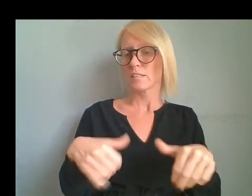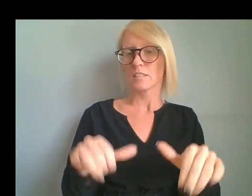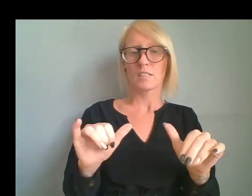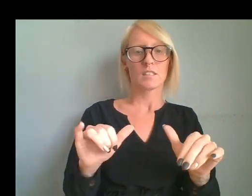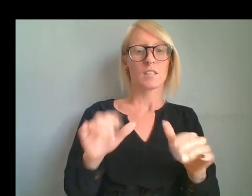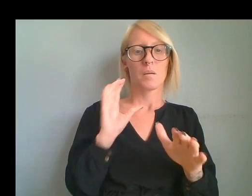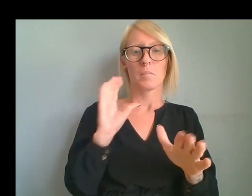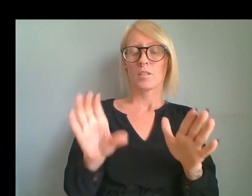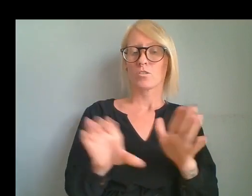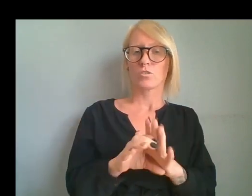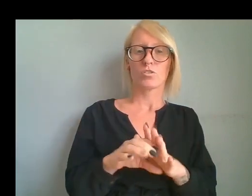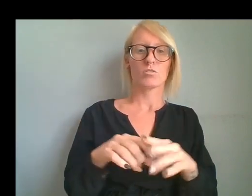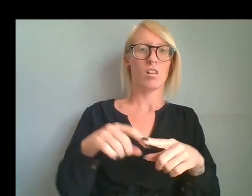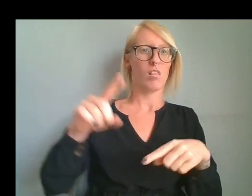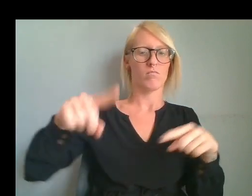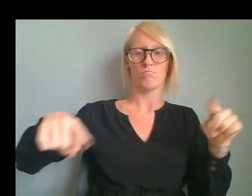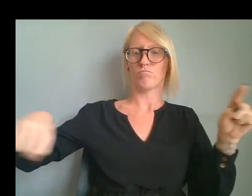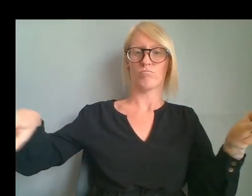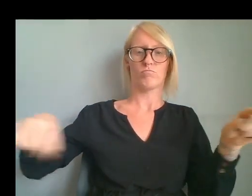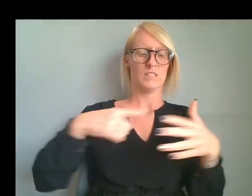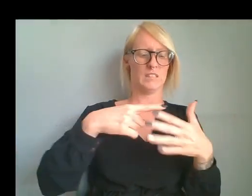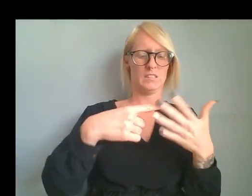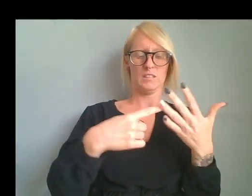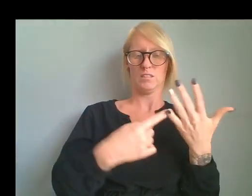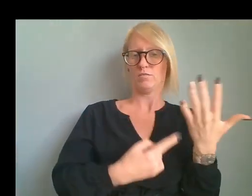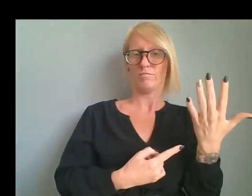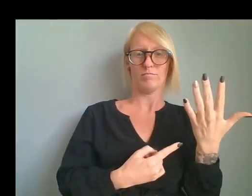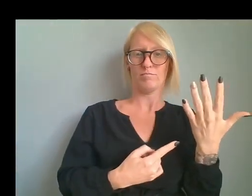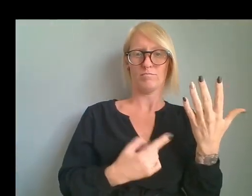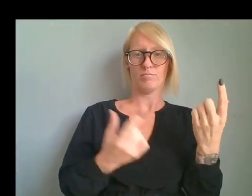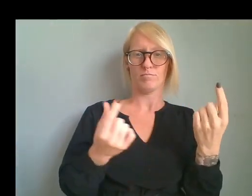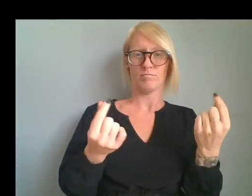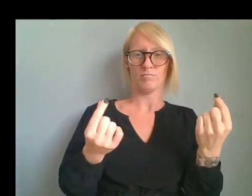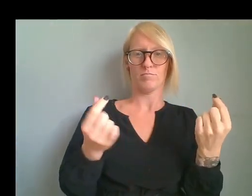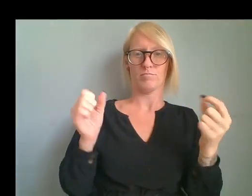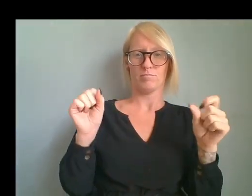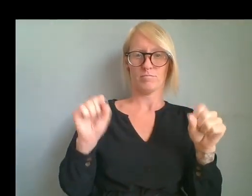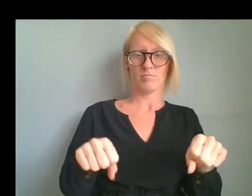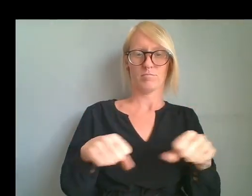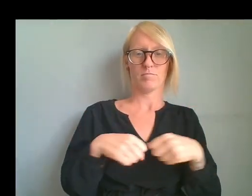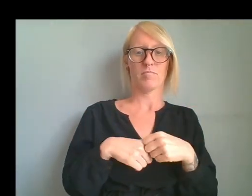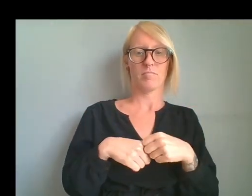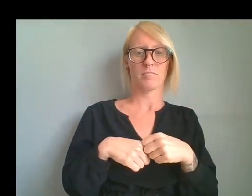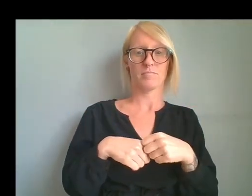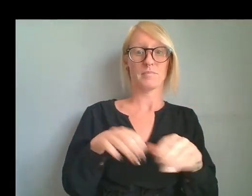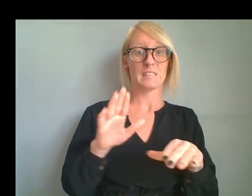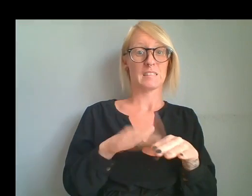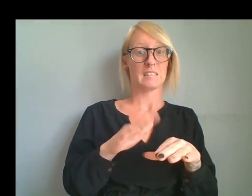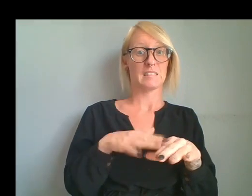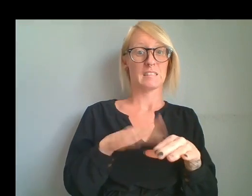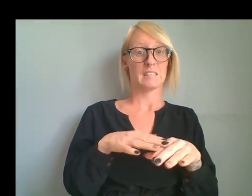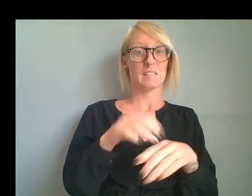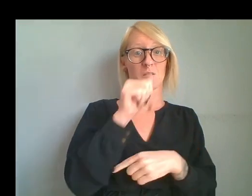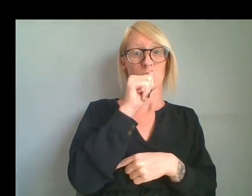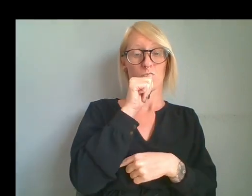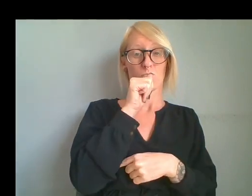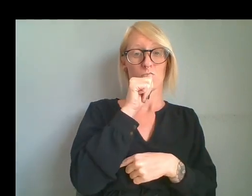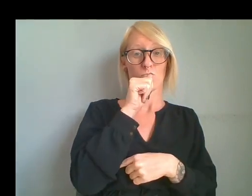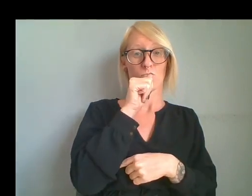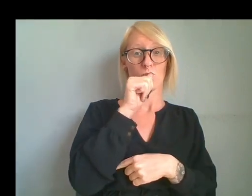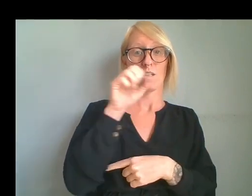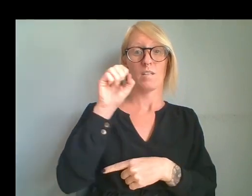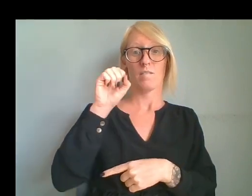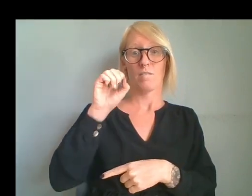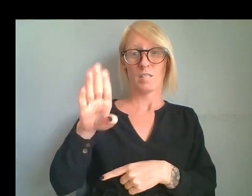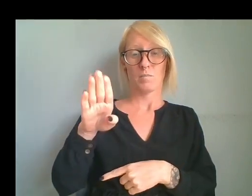do pictures. There's a lot of features available. A warning about privacy. Facebook is